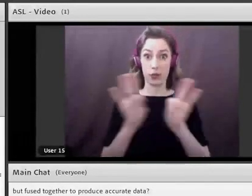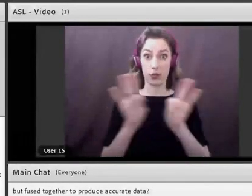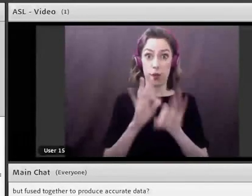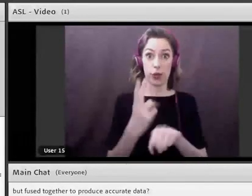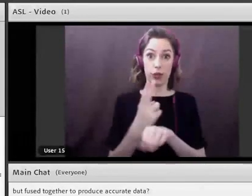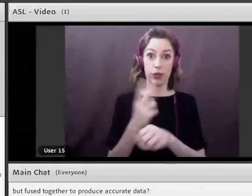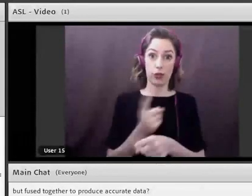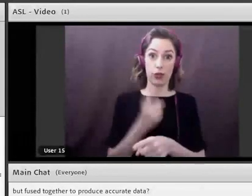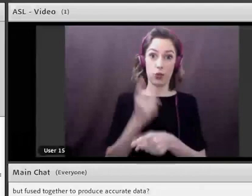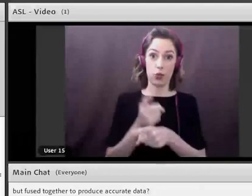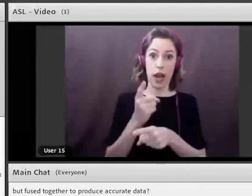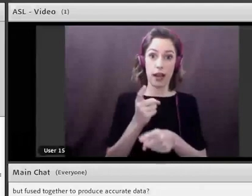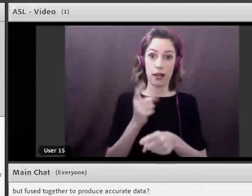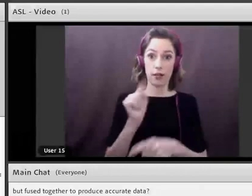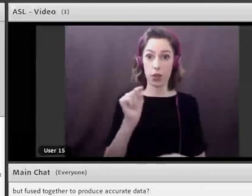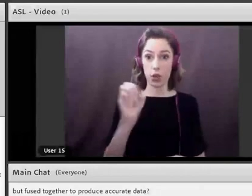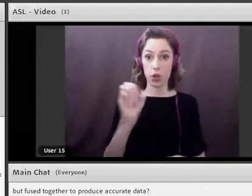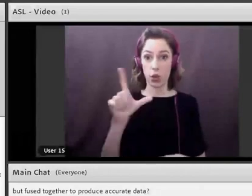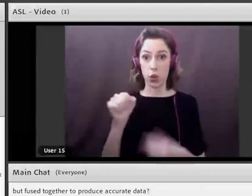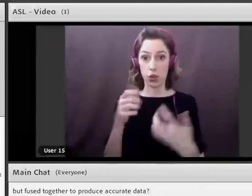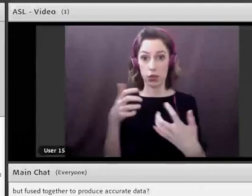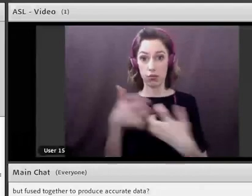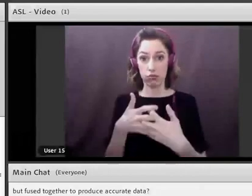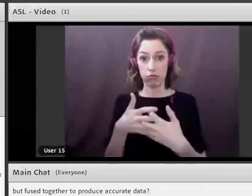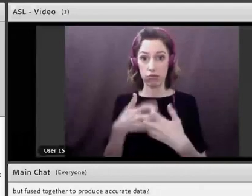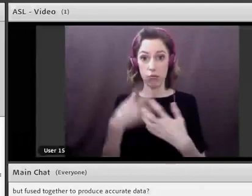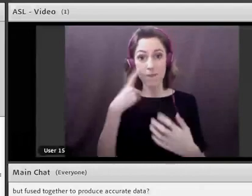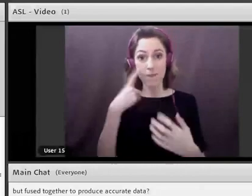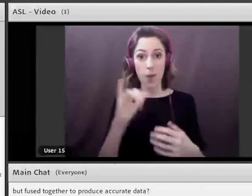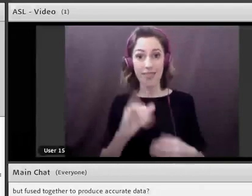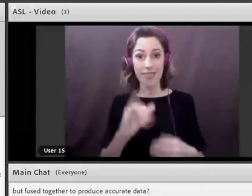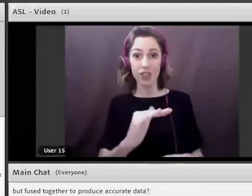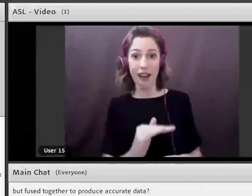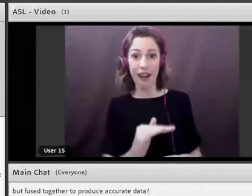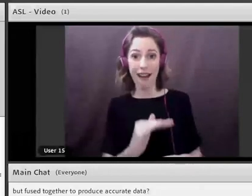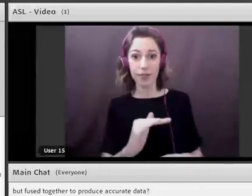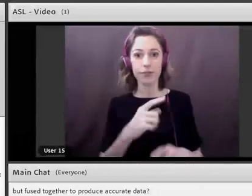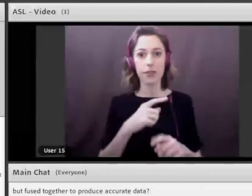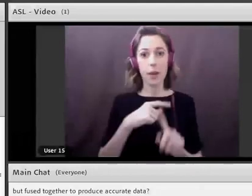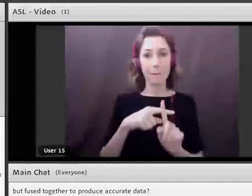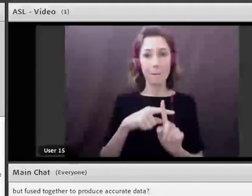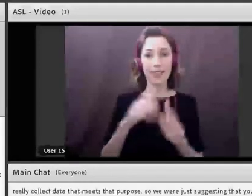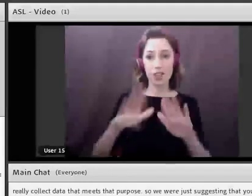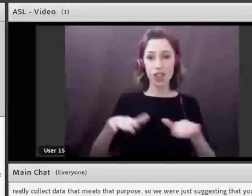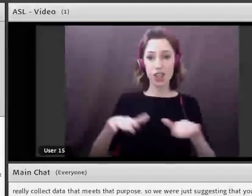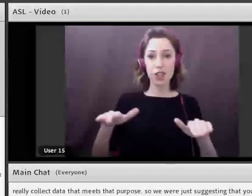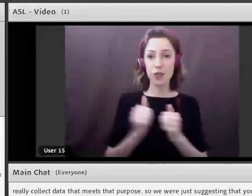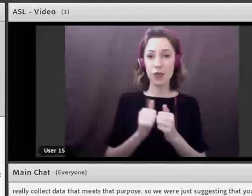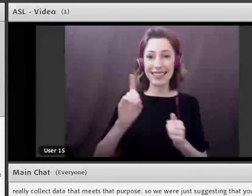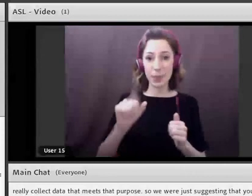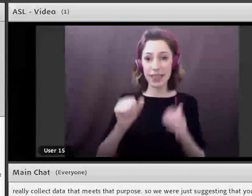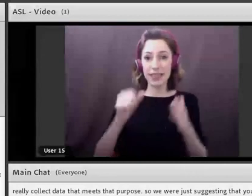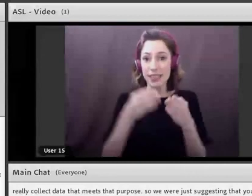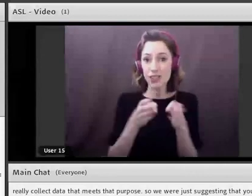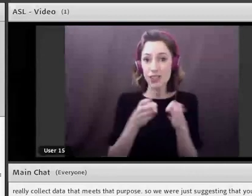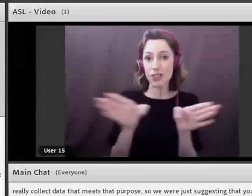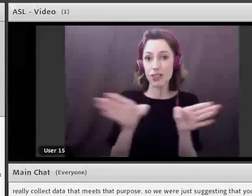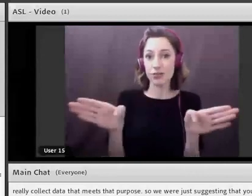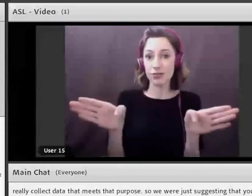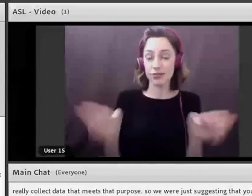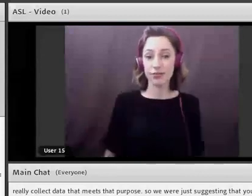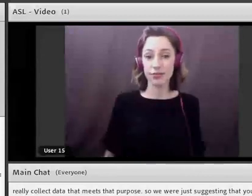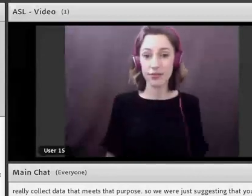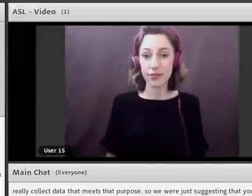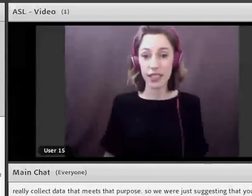children with disabilities. And I think we see that with some of the vision charts. You know, LEA is much better for children